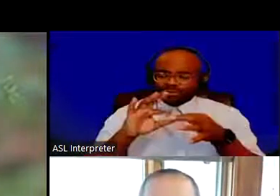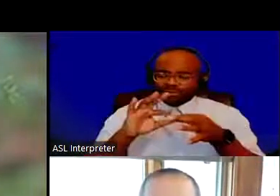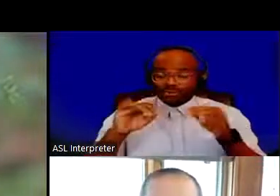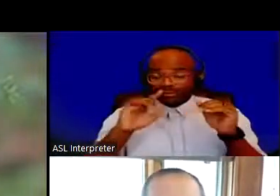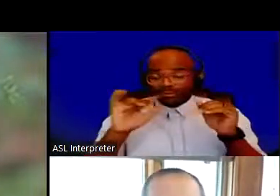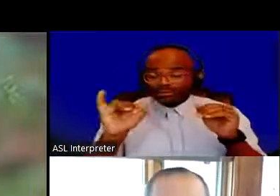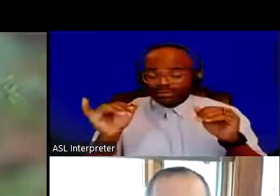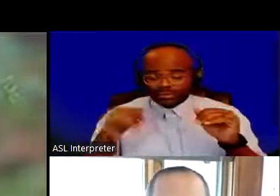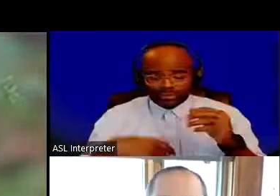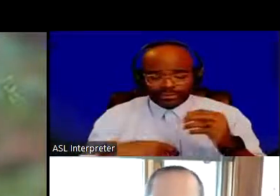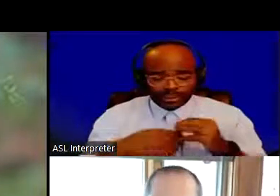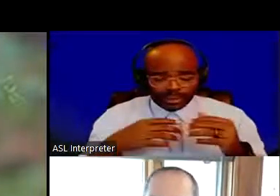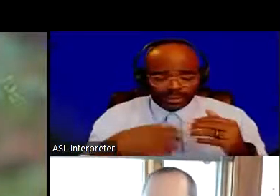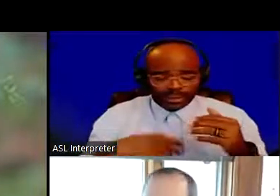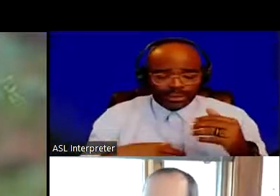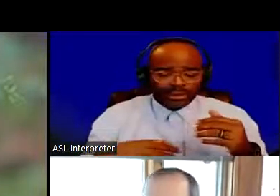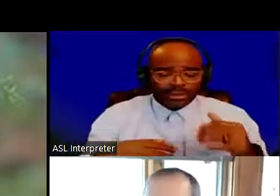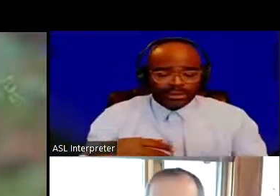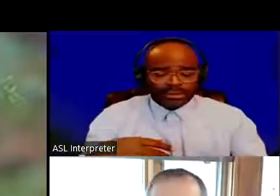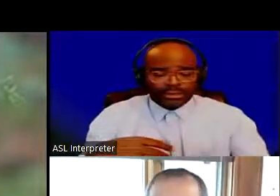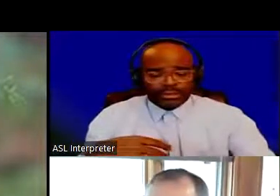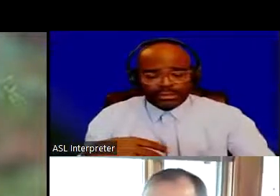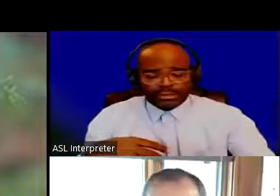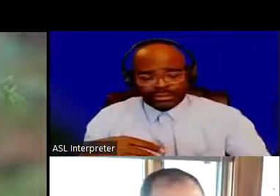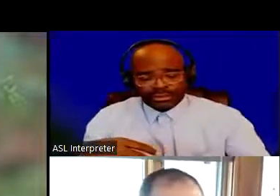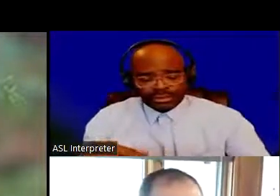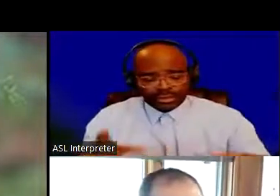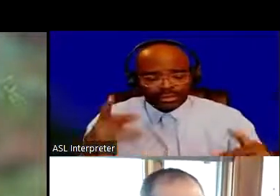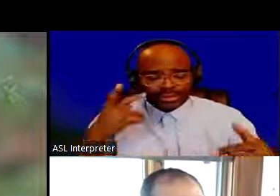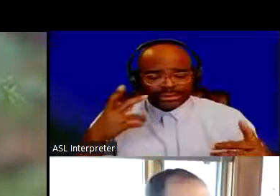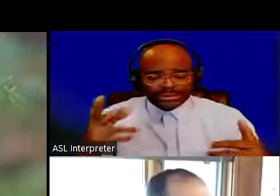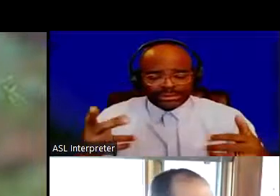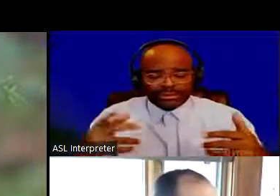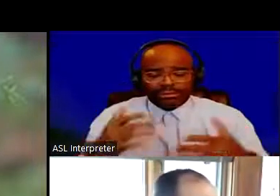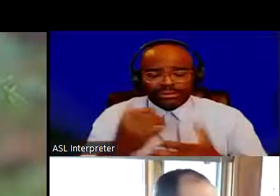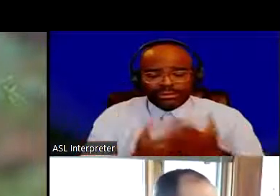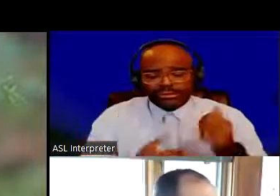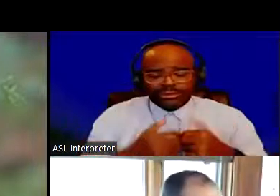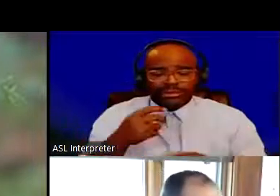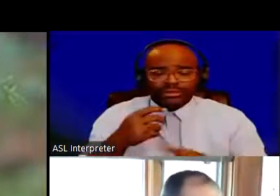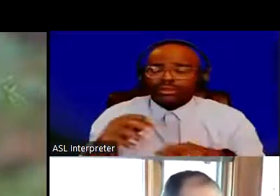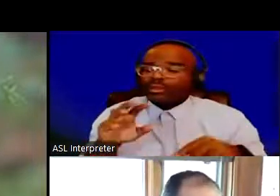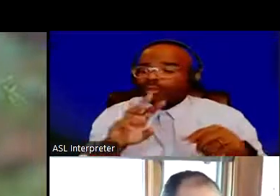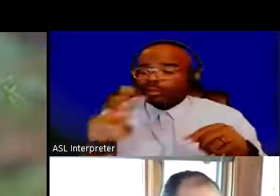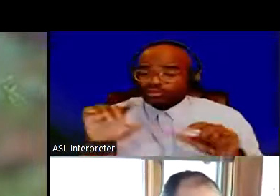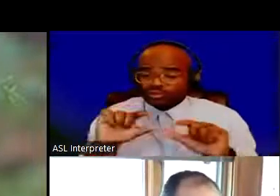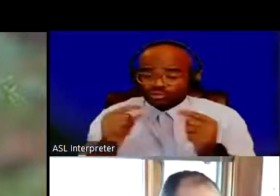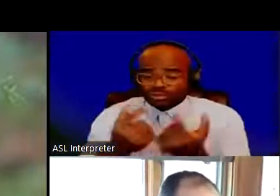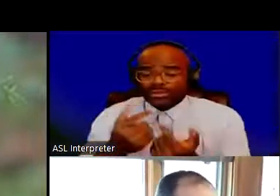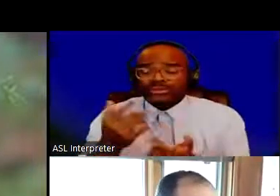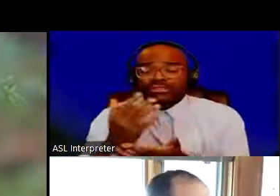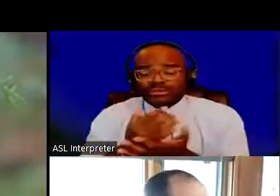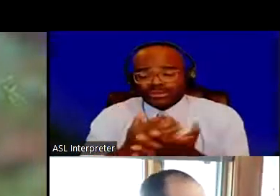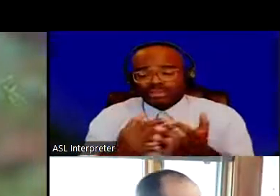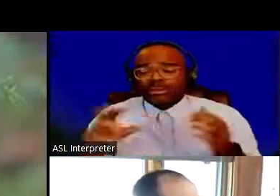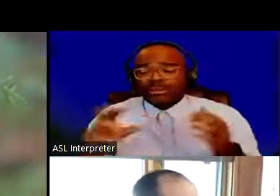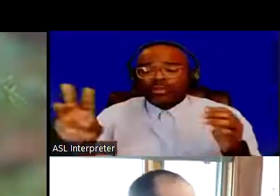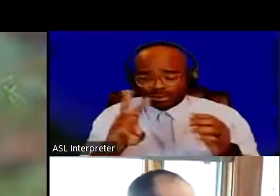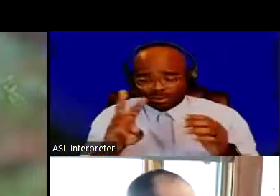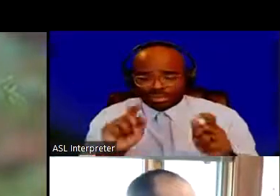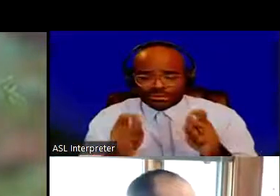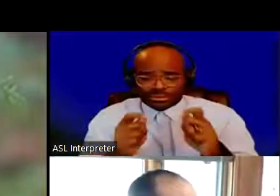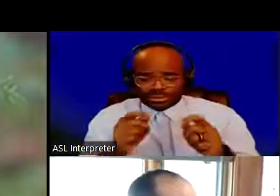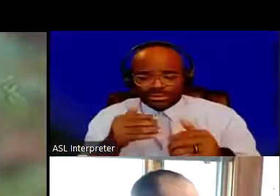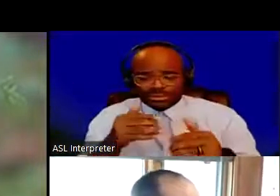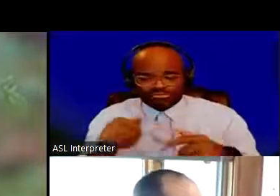post the link. We've done some work to mesh our menus with some of the Western groups. And so there's a filterable tool of some Western adaptation practices